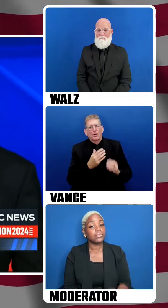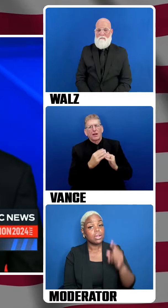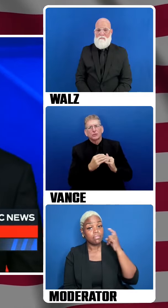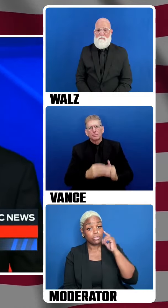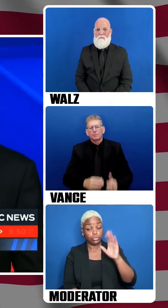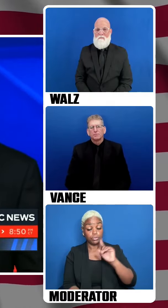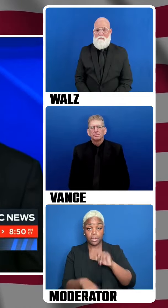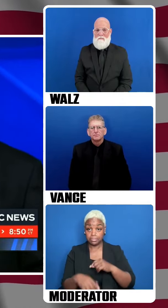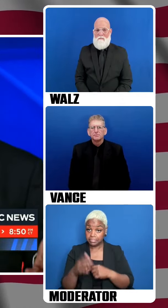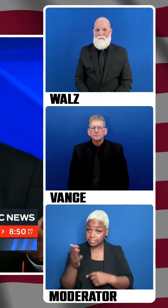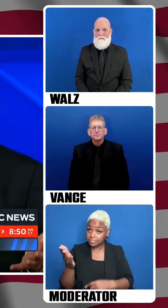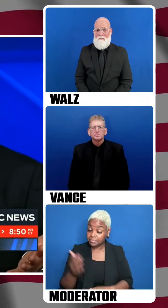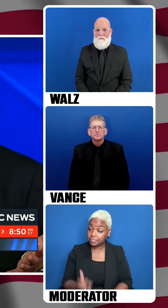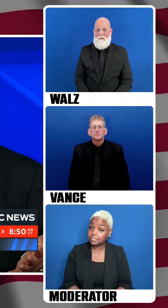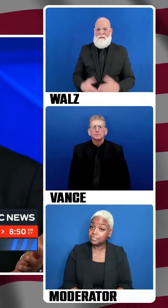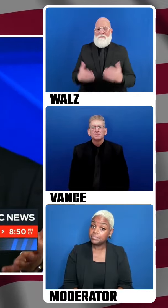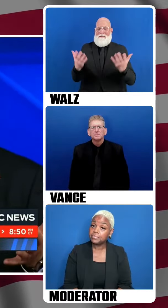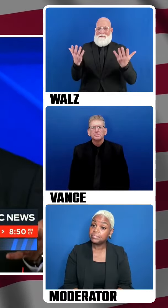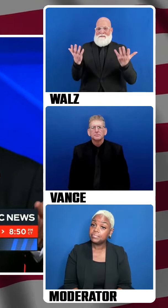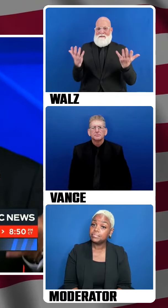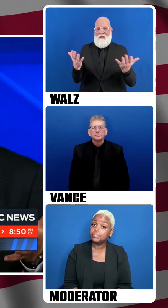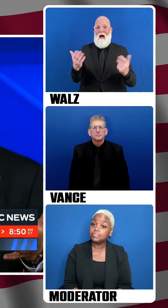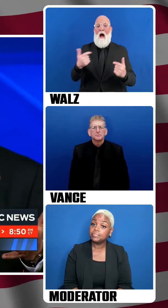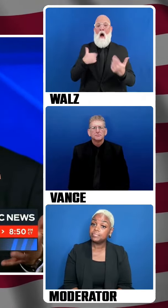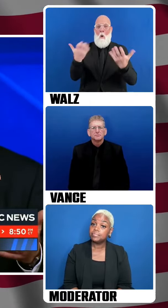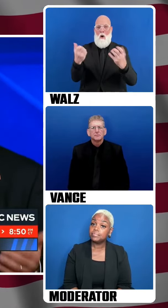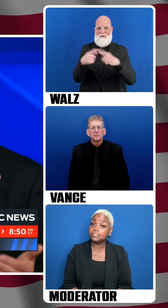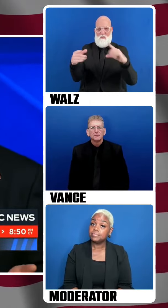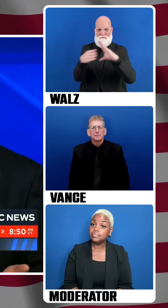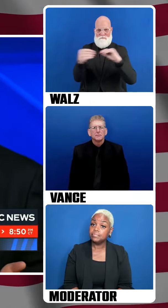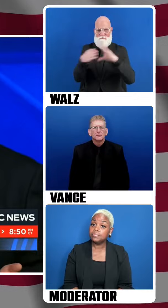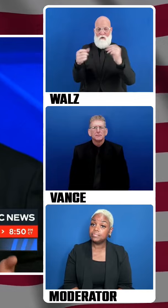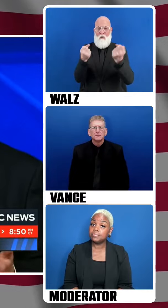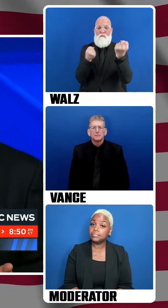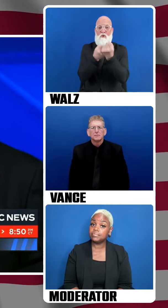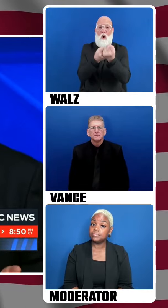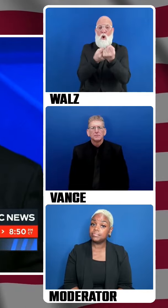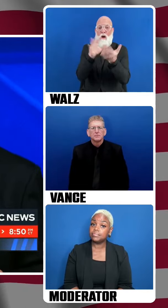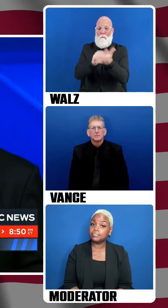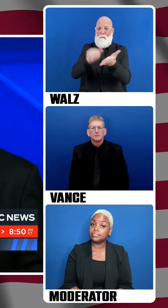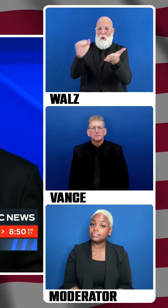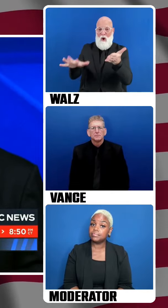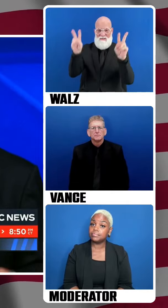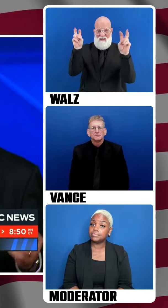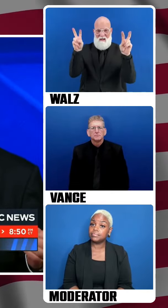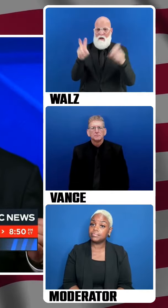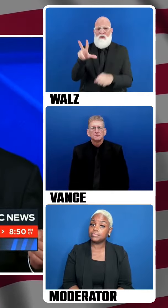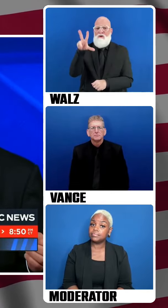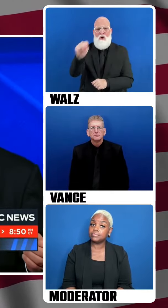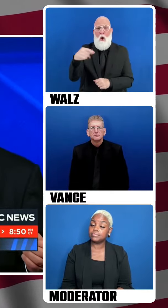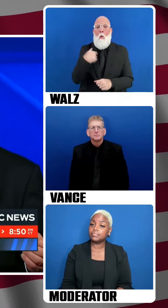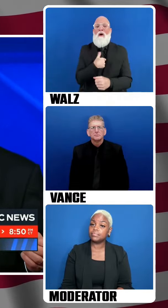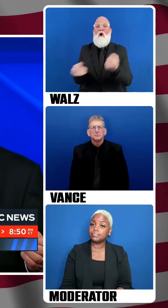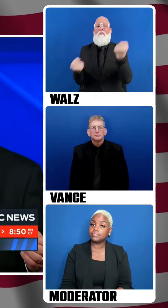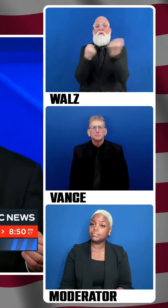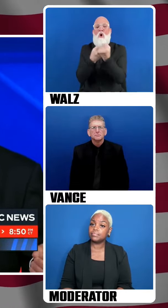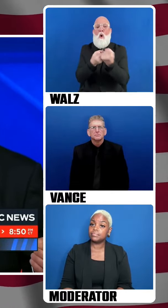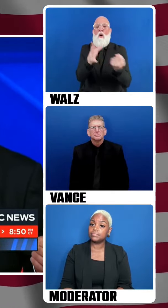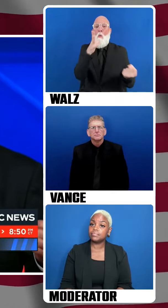of that. No, we're not. We're pro-women. We're pro-freedom to make your own choice. We know what the implications are to not be